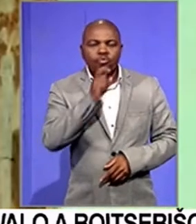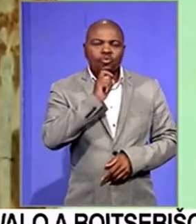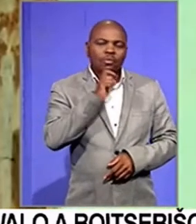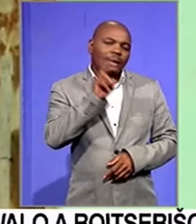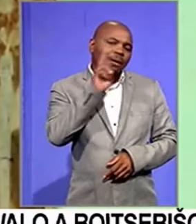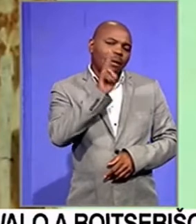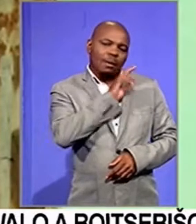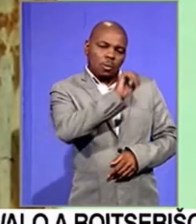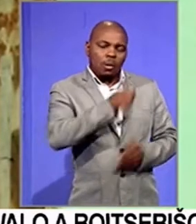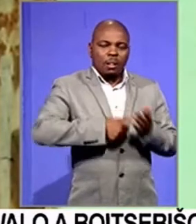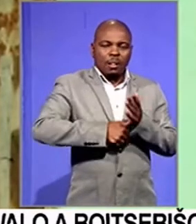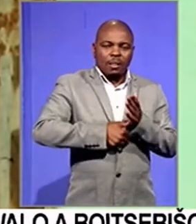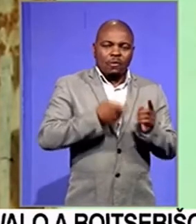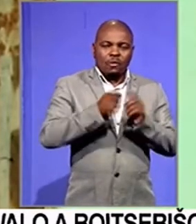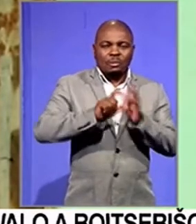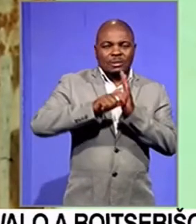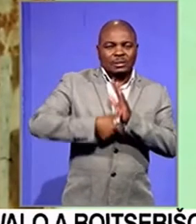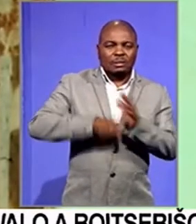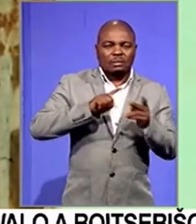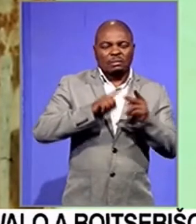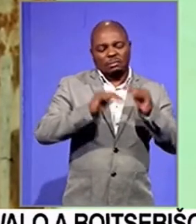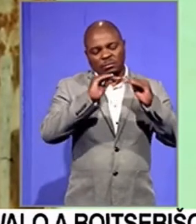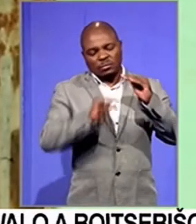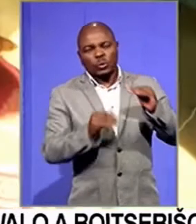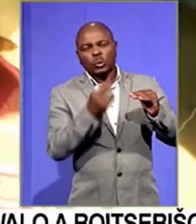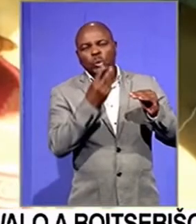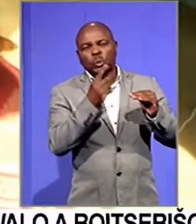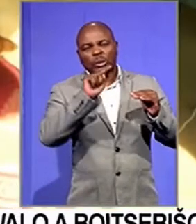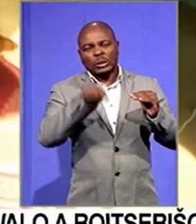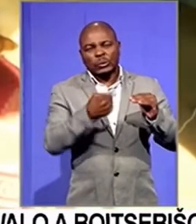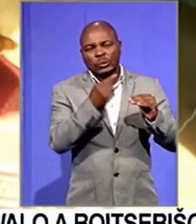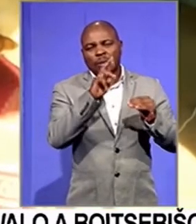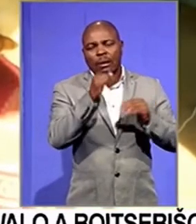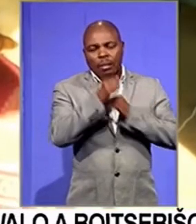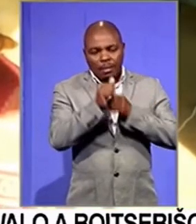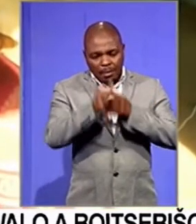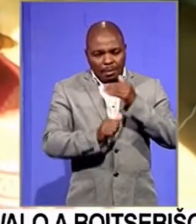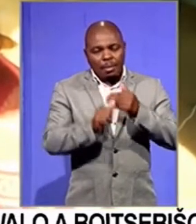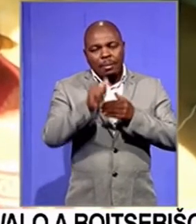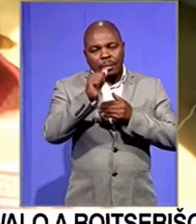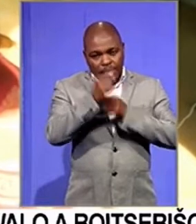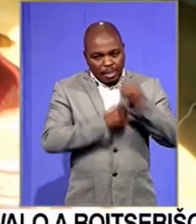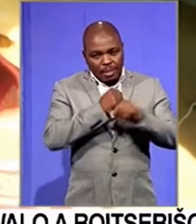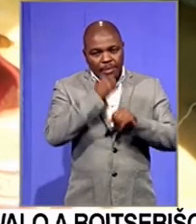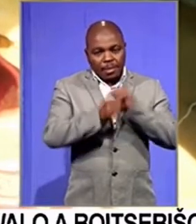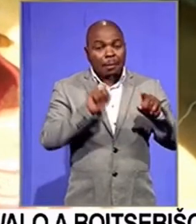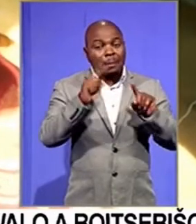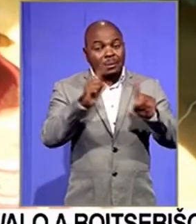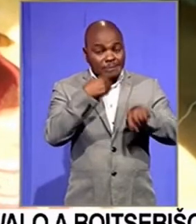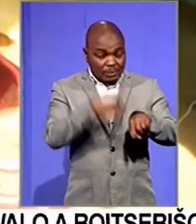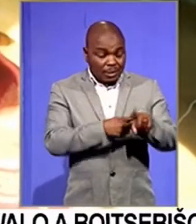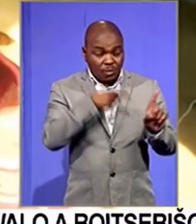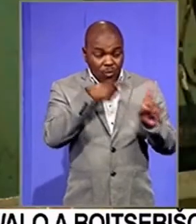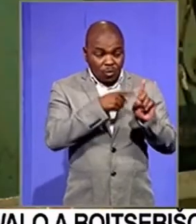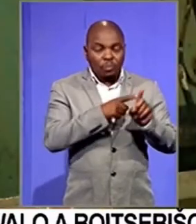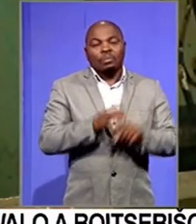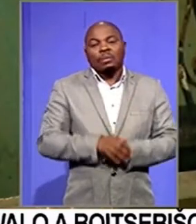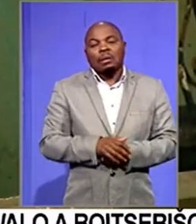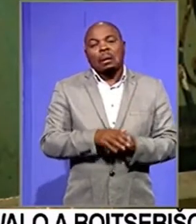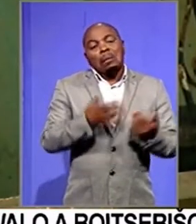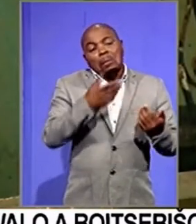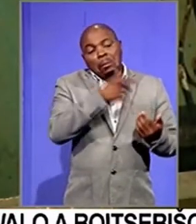ya bogole ya ka fase ga diranta tše dikete tše pedi ka kgwedi. Eupša ka nako ye nngwe yo malome wa bona o tšea dijo tšeo a